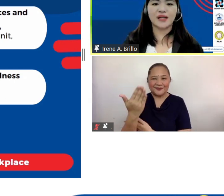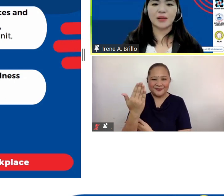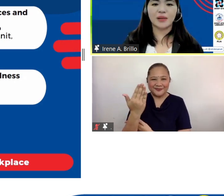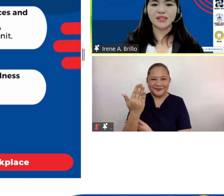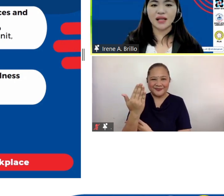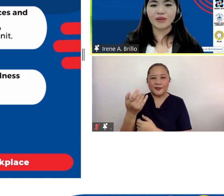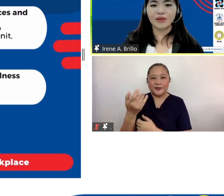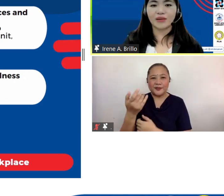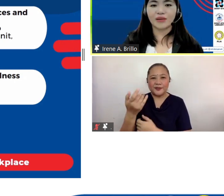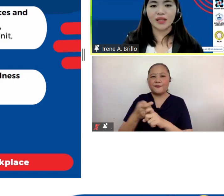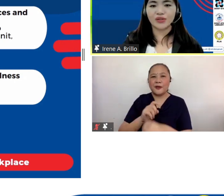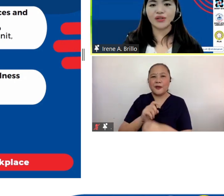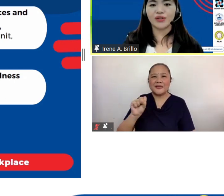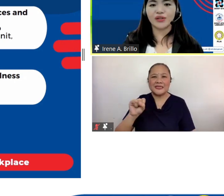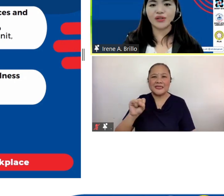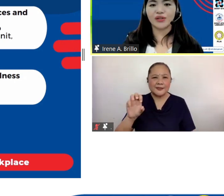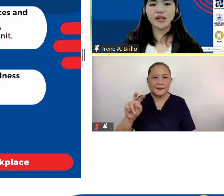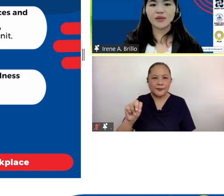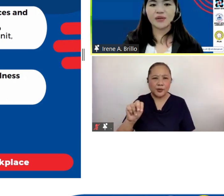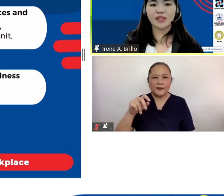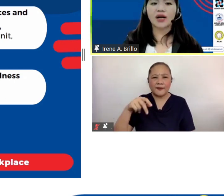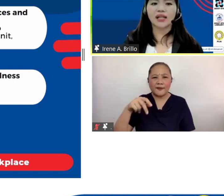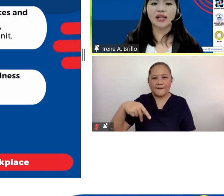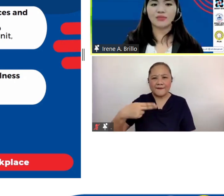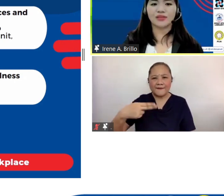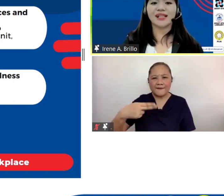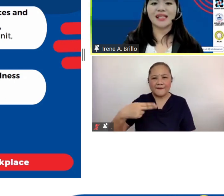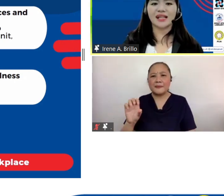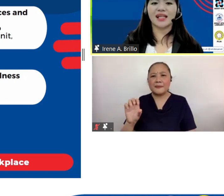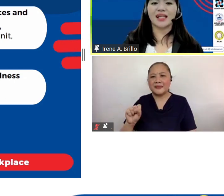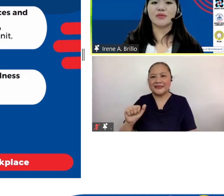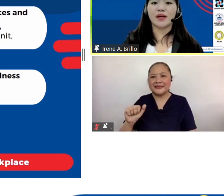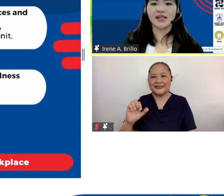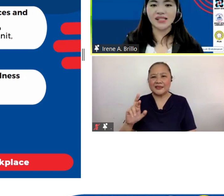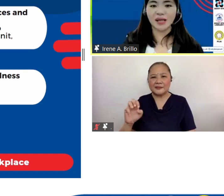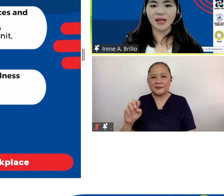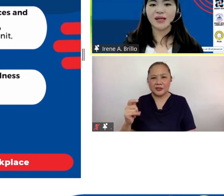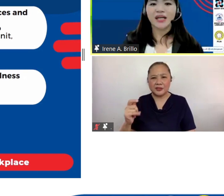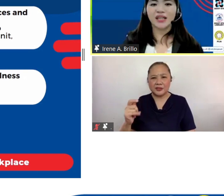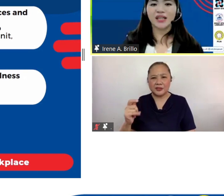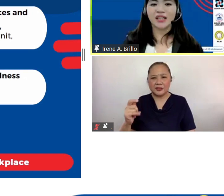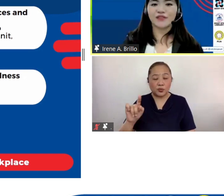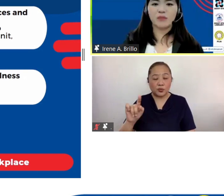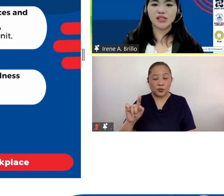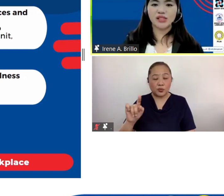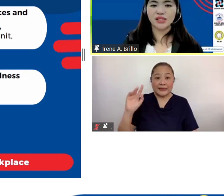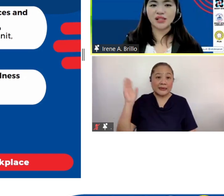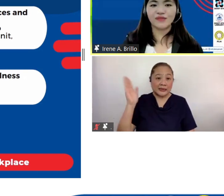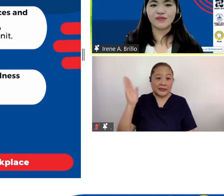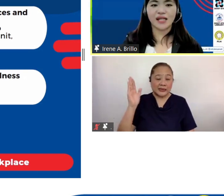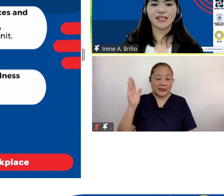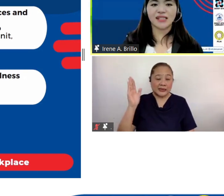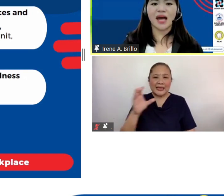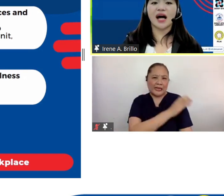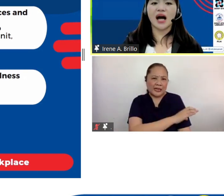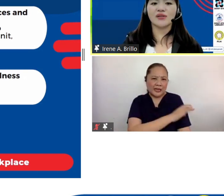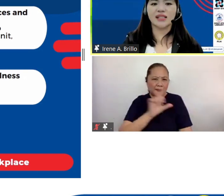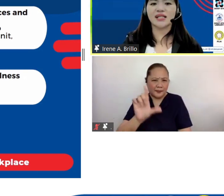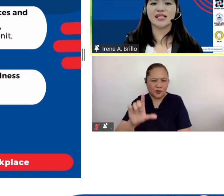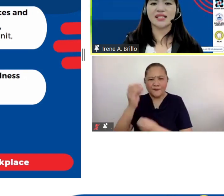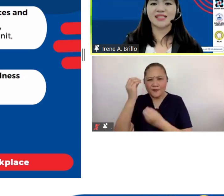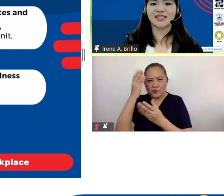Simon Philip Sacramento, and he will be talking about clinical librarianship, information services, and how